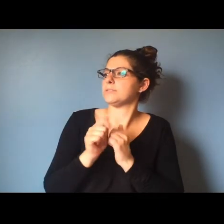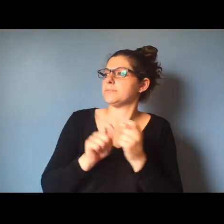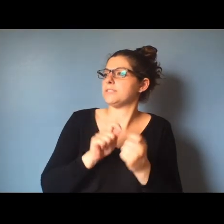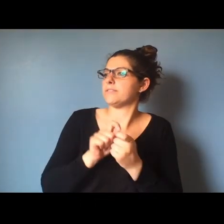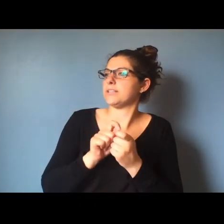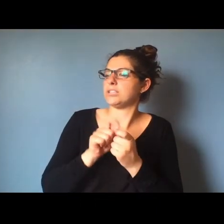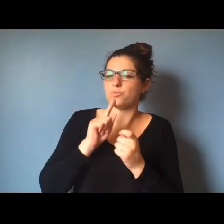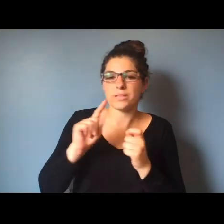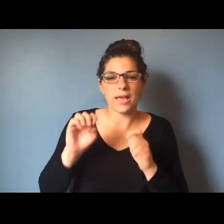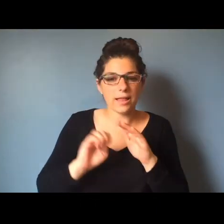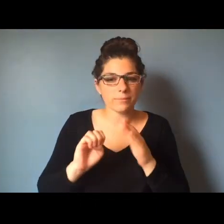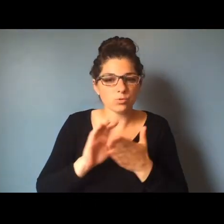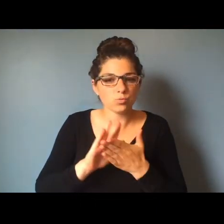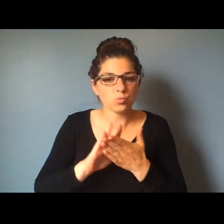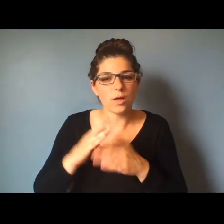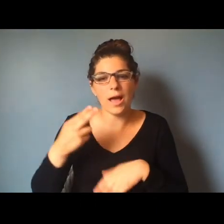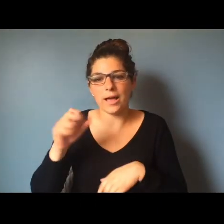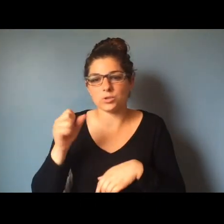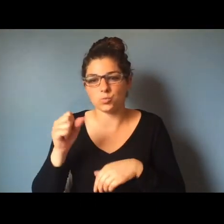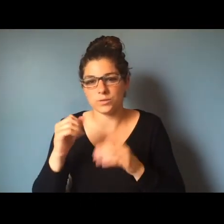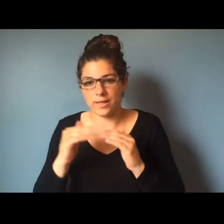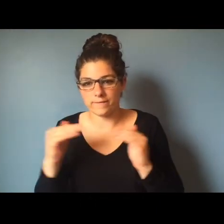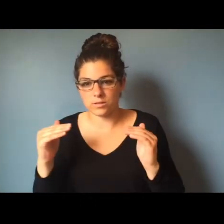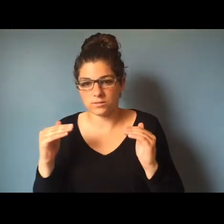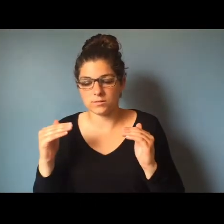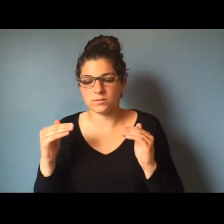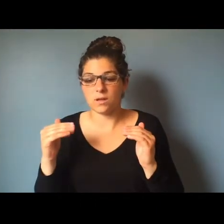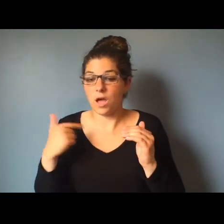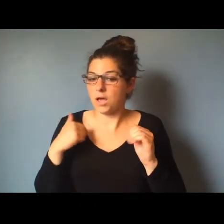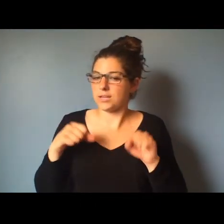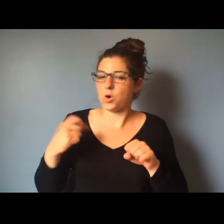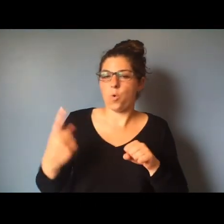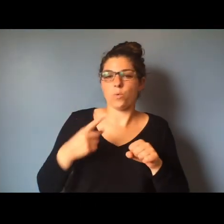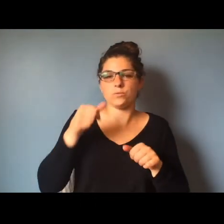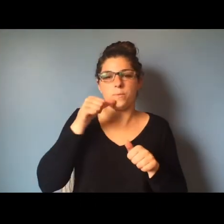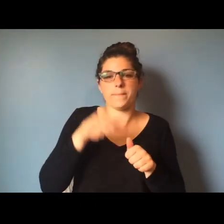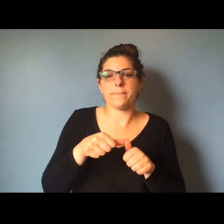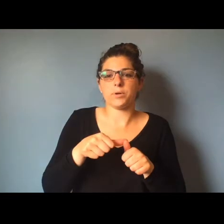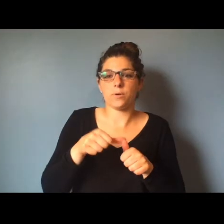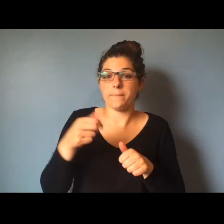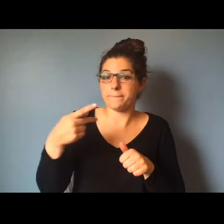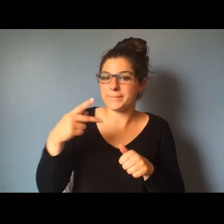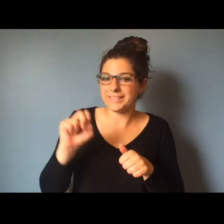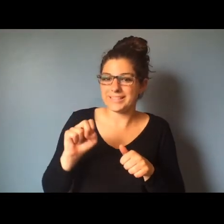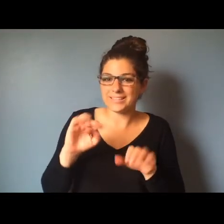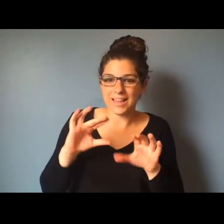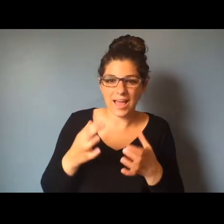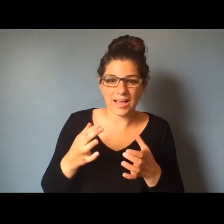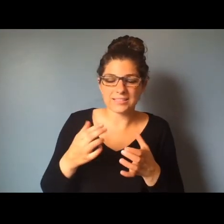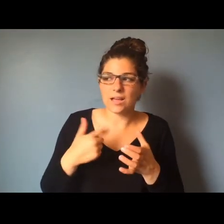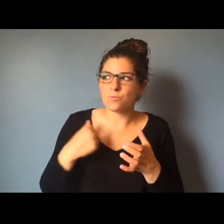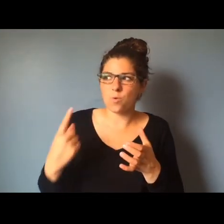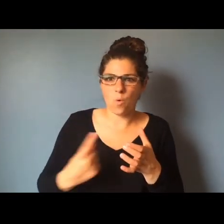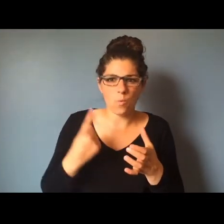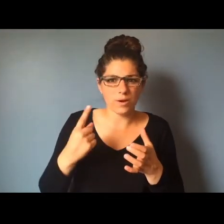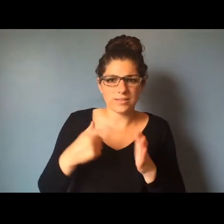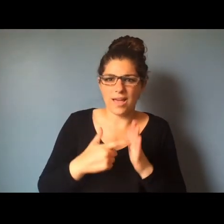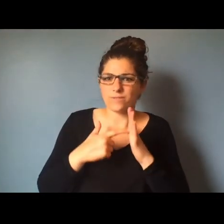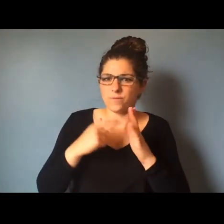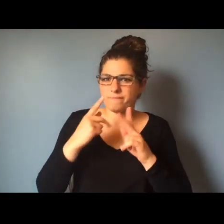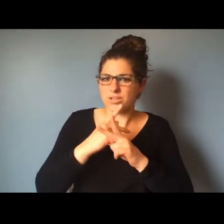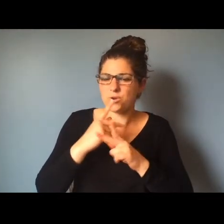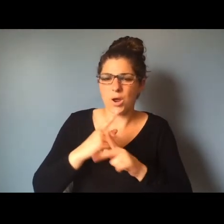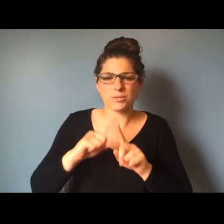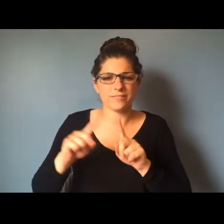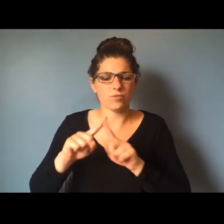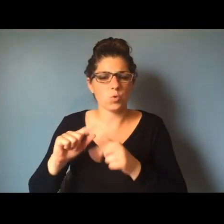the elementary school or high school levels, in which I can always remember that in PE class, I would always have to figure out